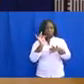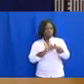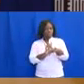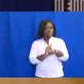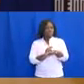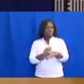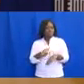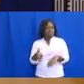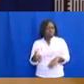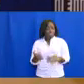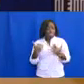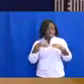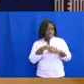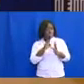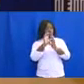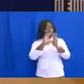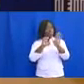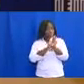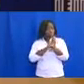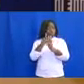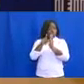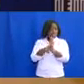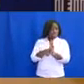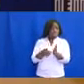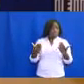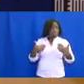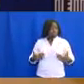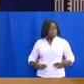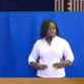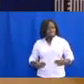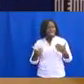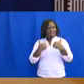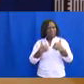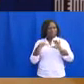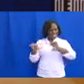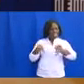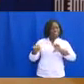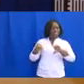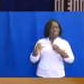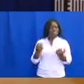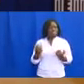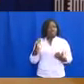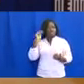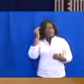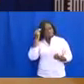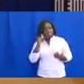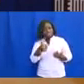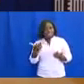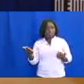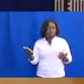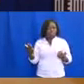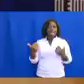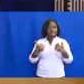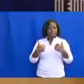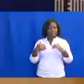And our constitutional and statutory bodies are conducting their activities in accordance with social